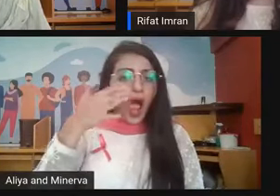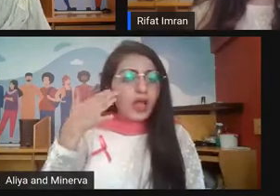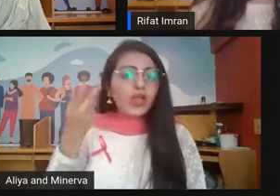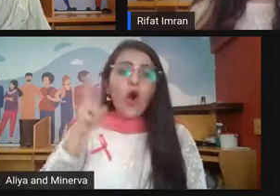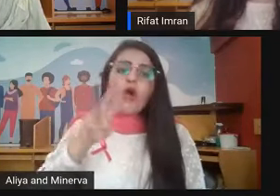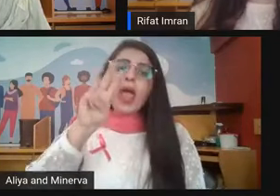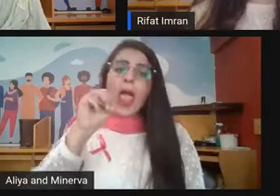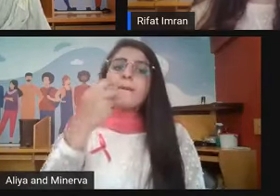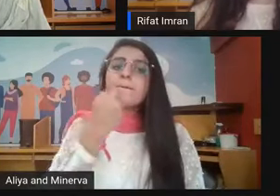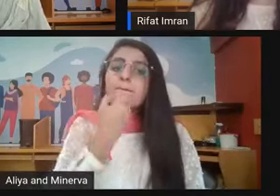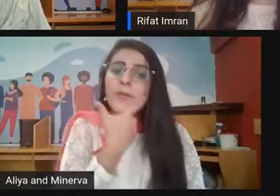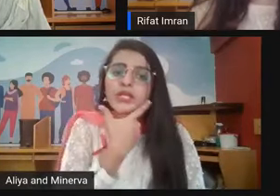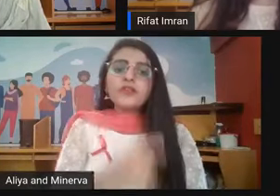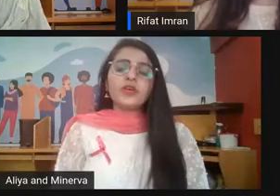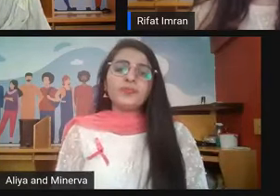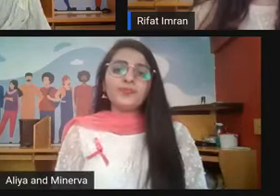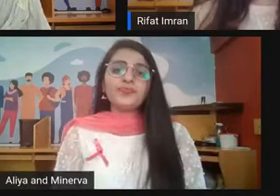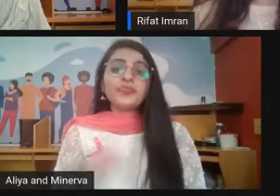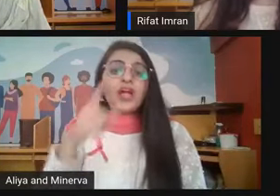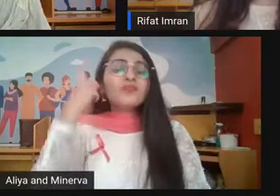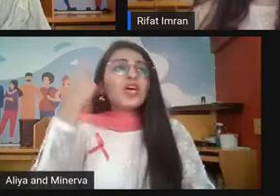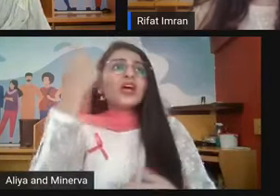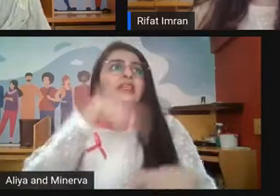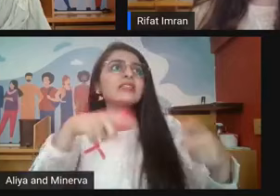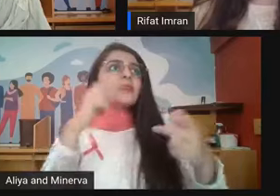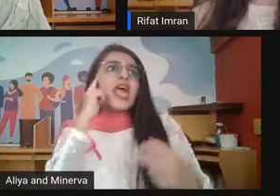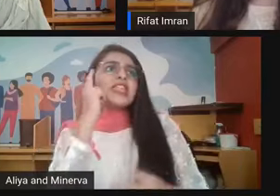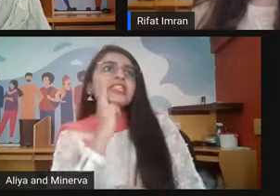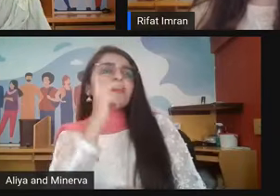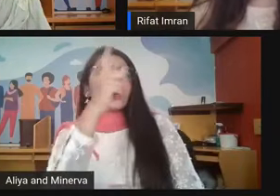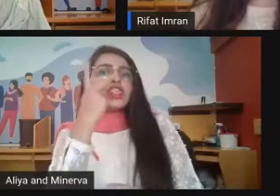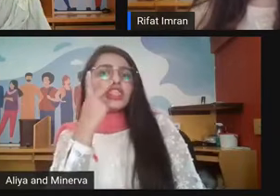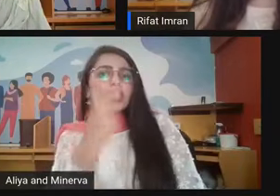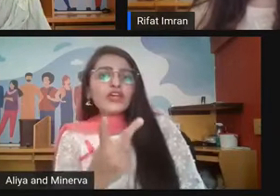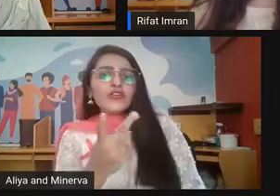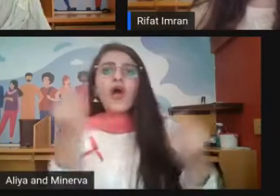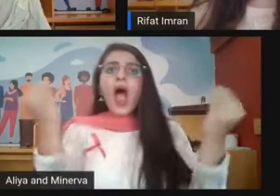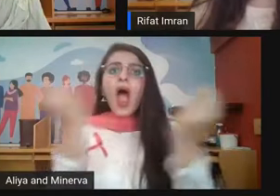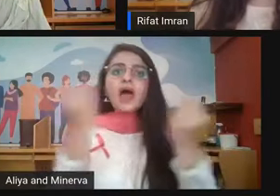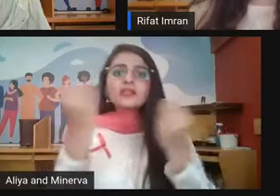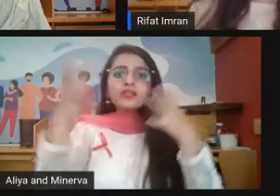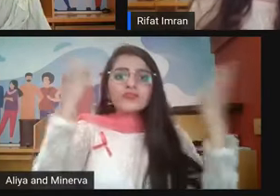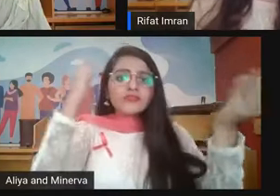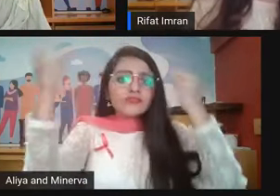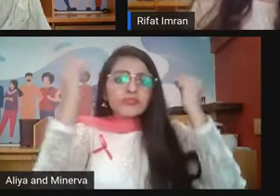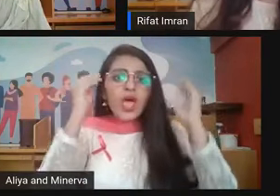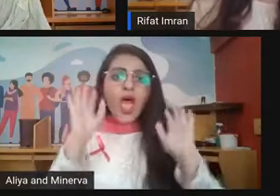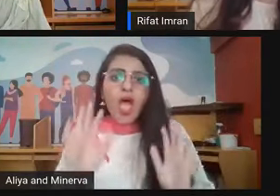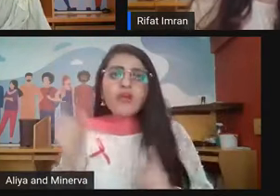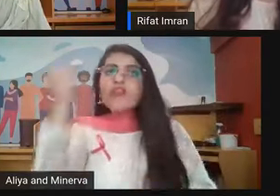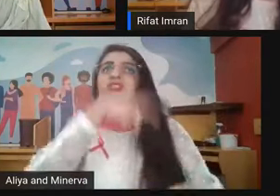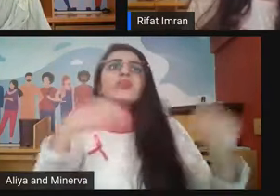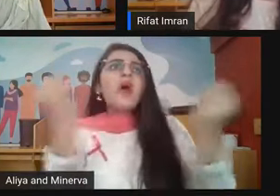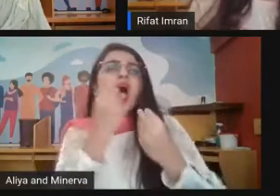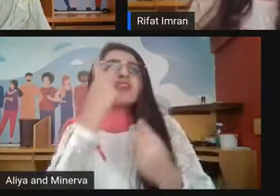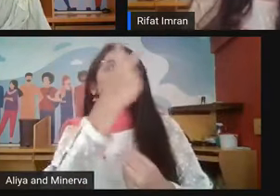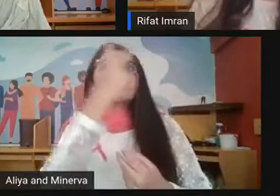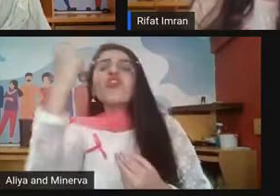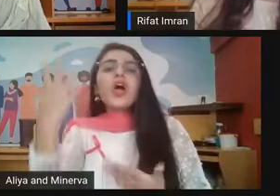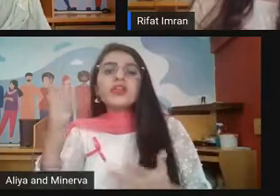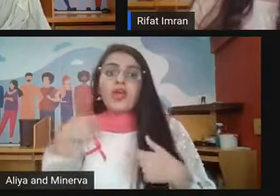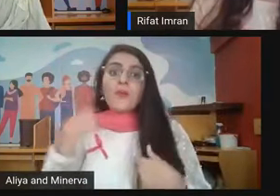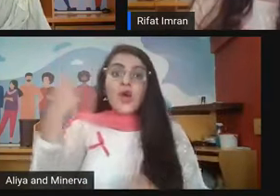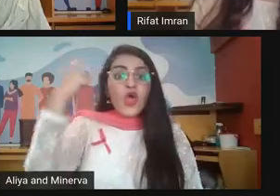Minerva, which will also allow the deaf community to the access to the education which otherwise they don't have. So